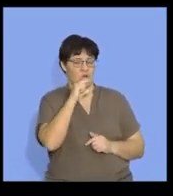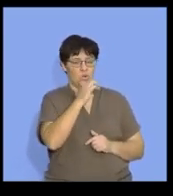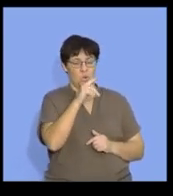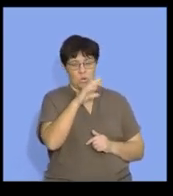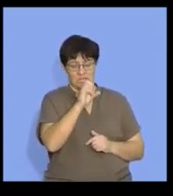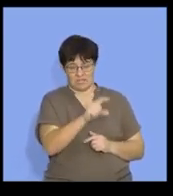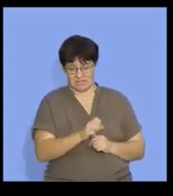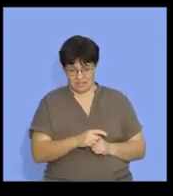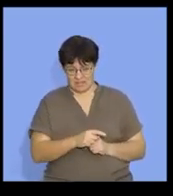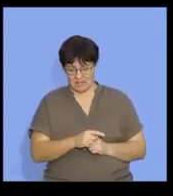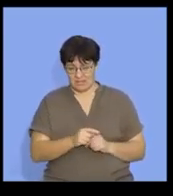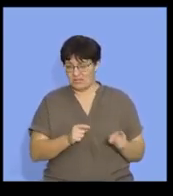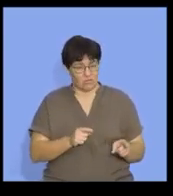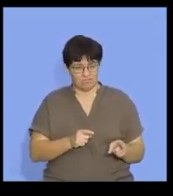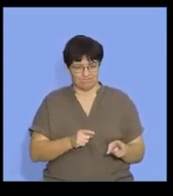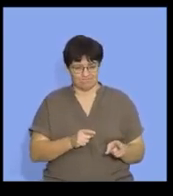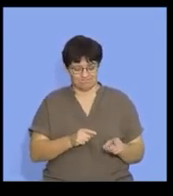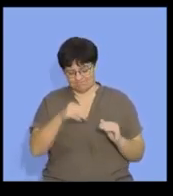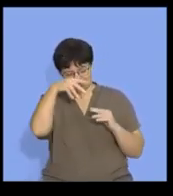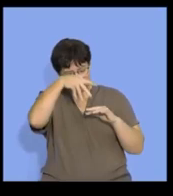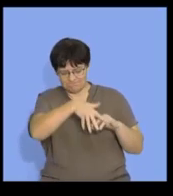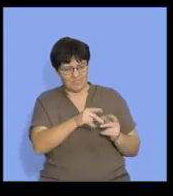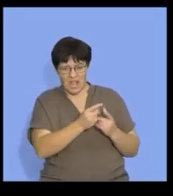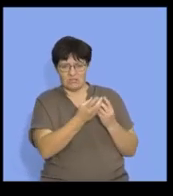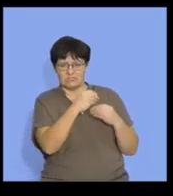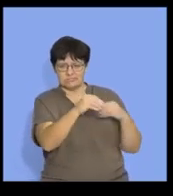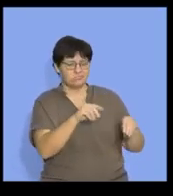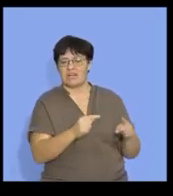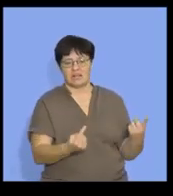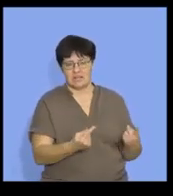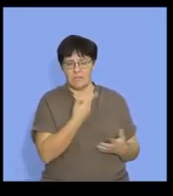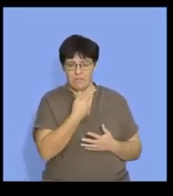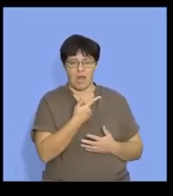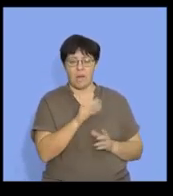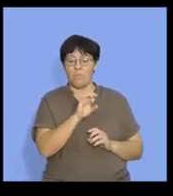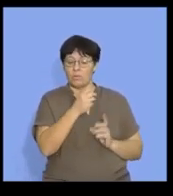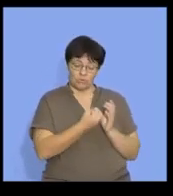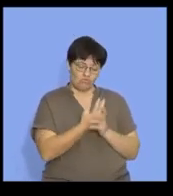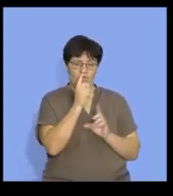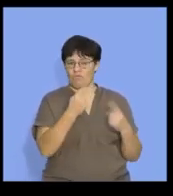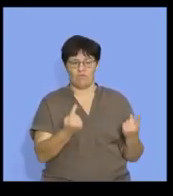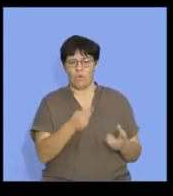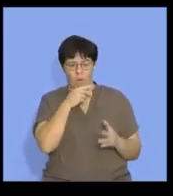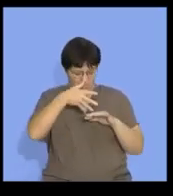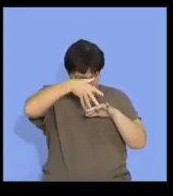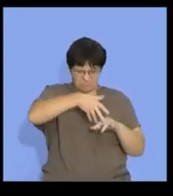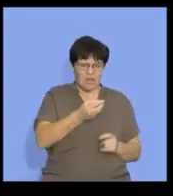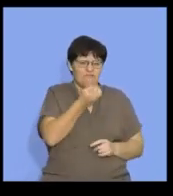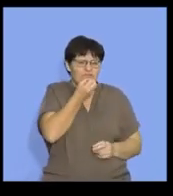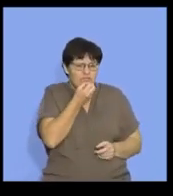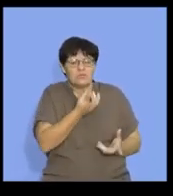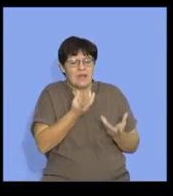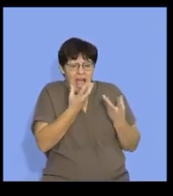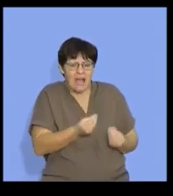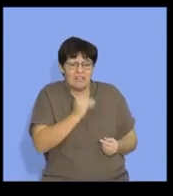down, the enzyme couldn't break down, right, so what happened was the mold couldn't grow because it wasn't getting enough food. This